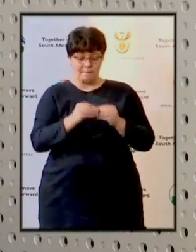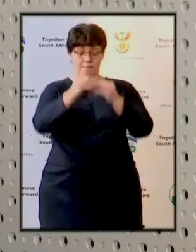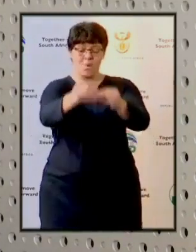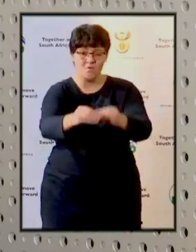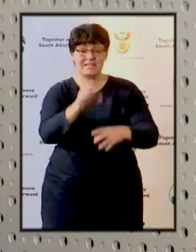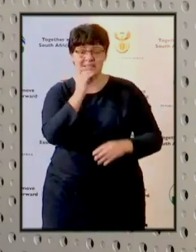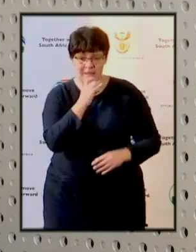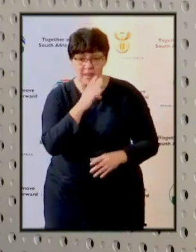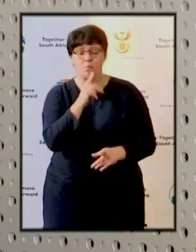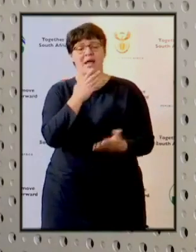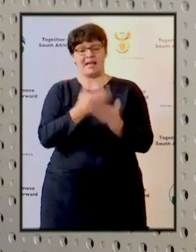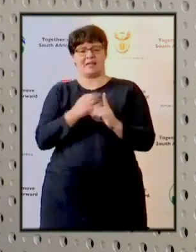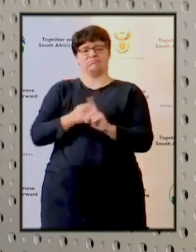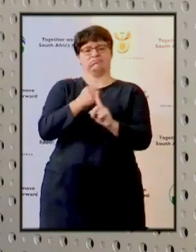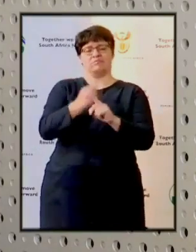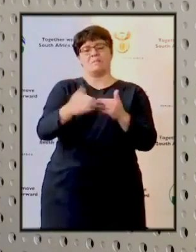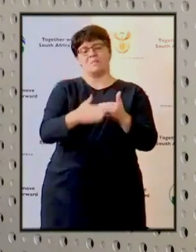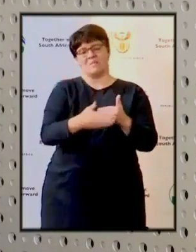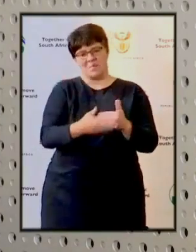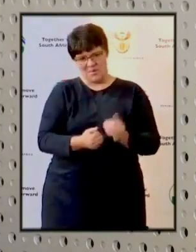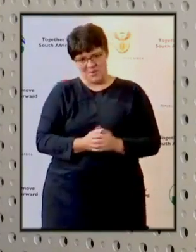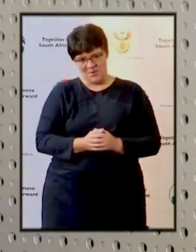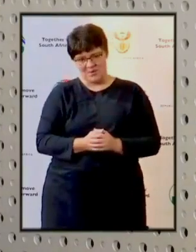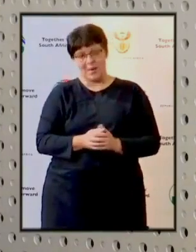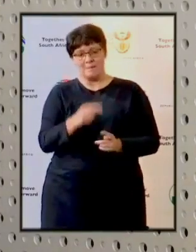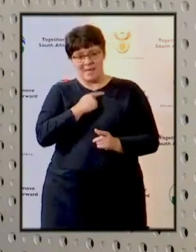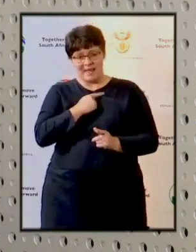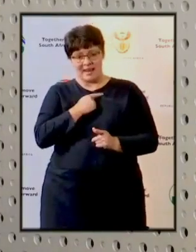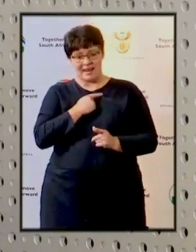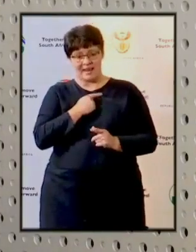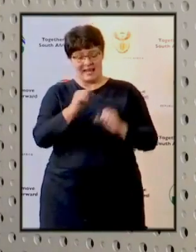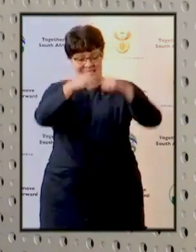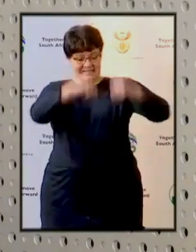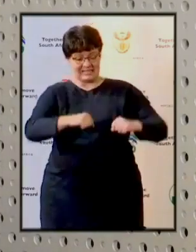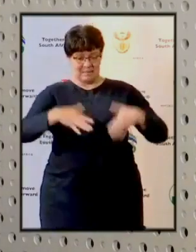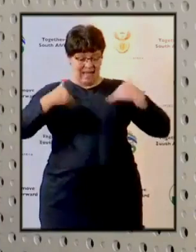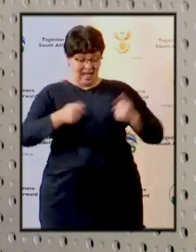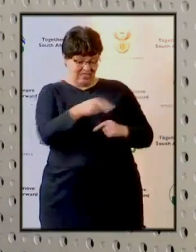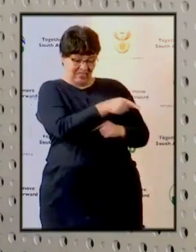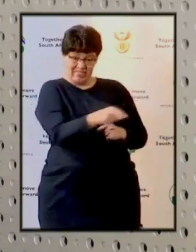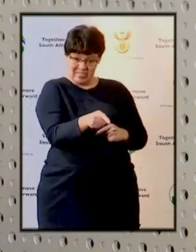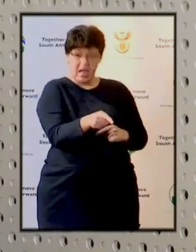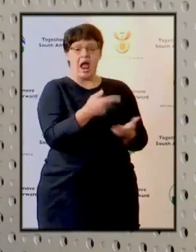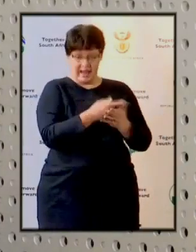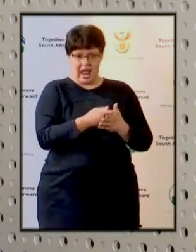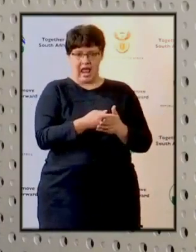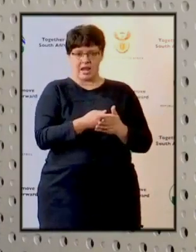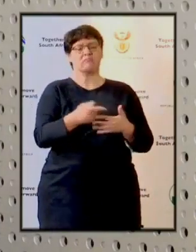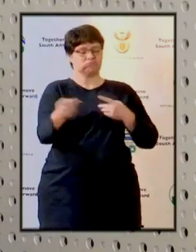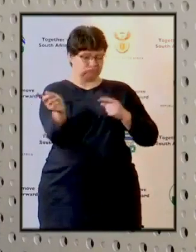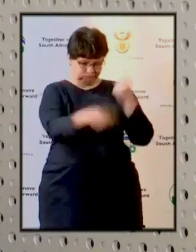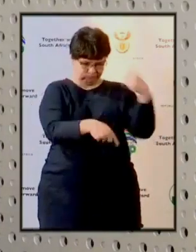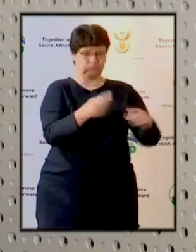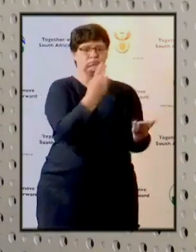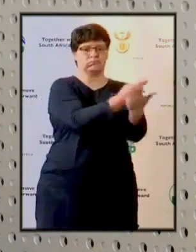us to fight that, and the more it enables the healthcare system to deal with those people who are now coming into the healthcare